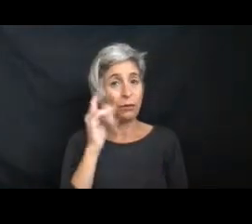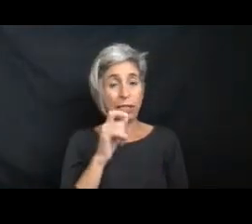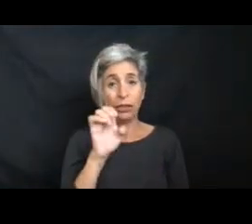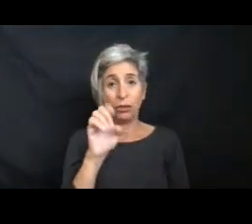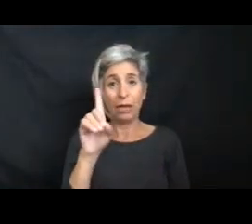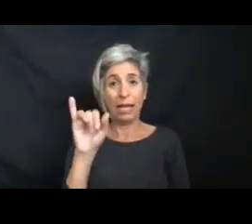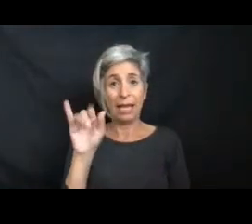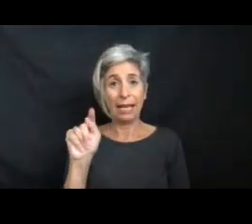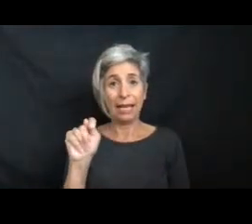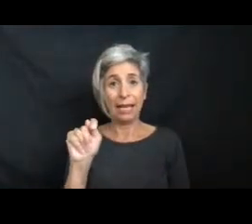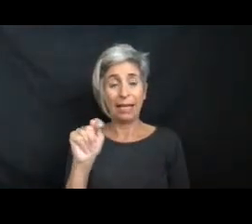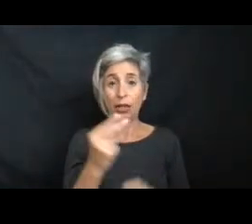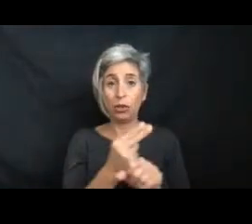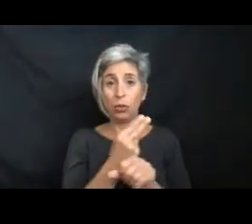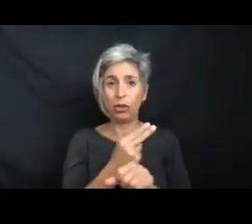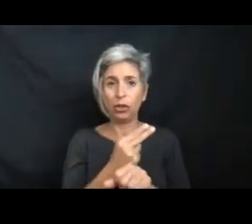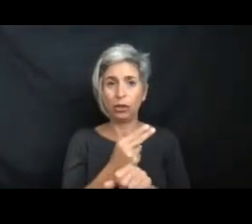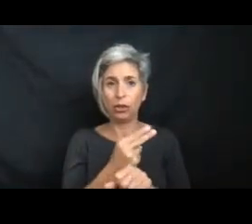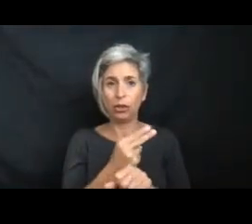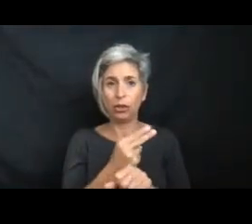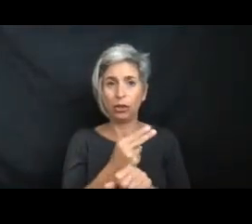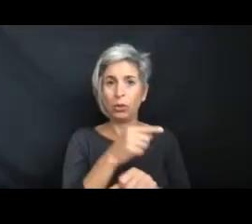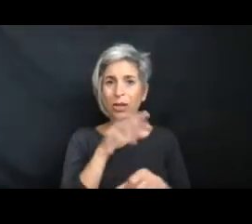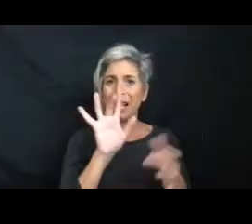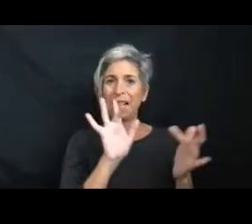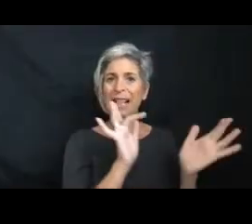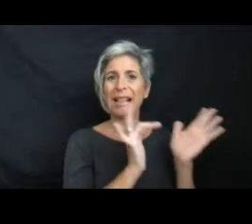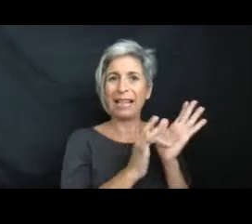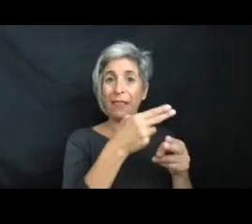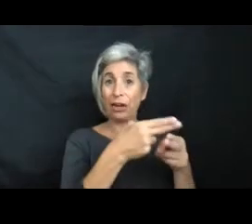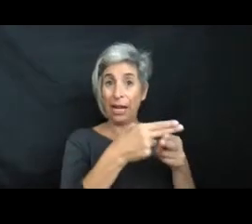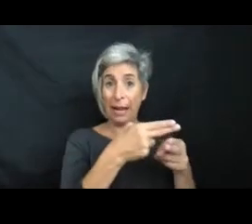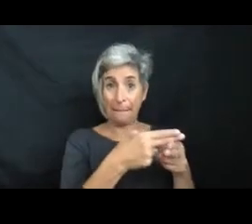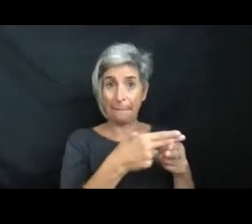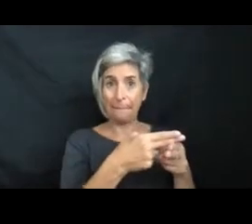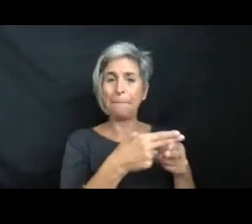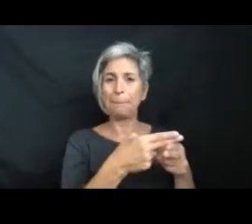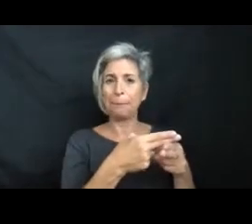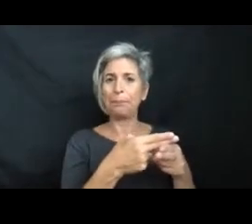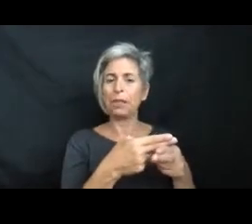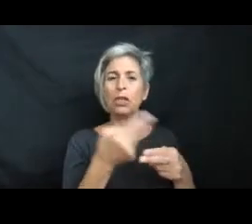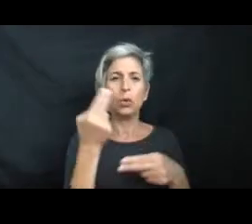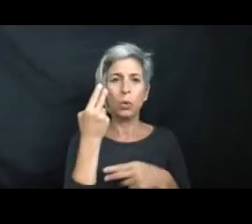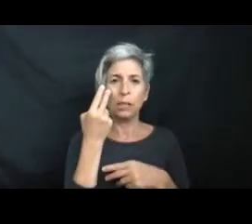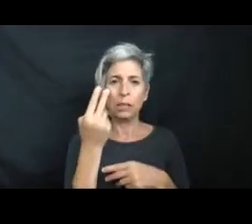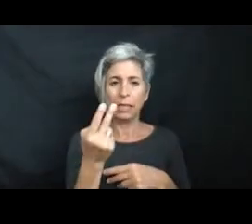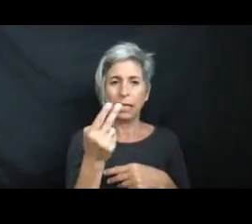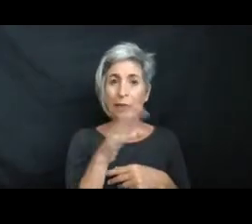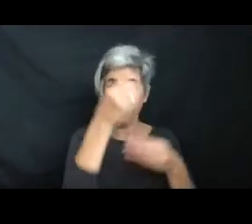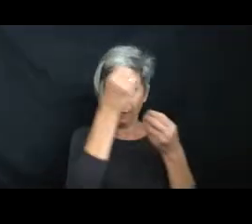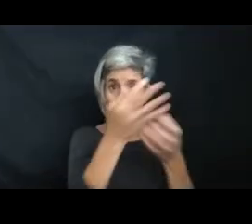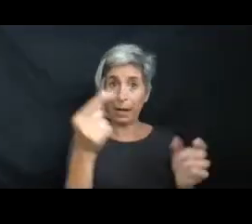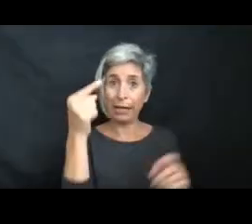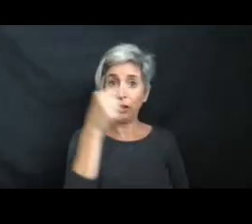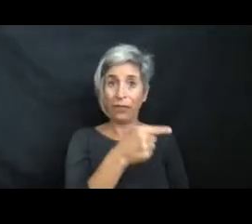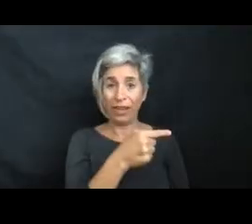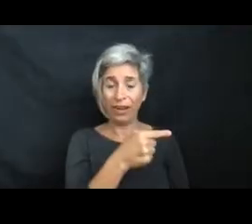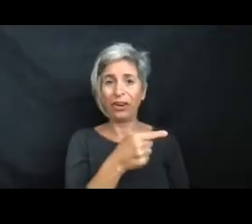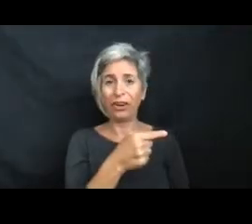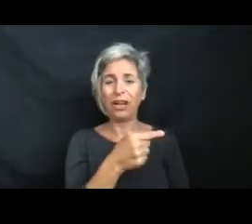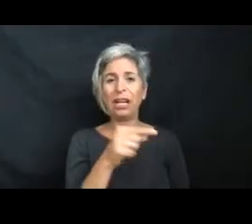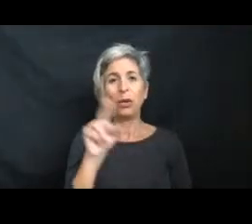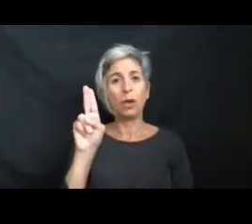can select the hyperlink, which is their name. And then you will see their information here, and you can update